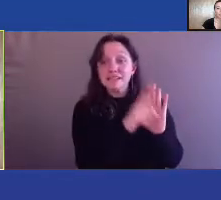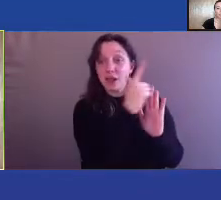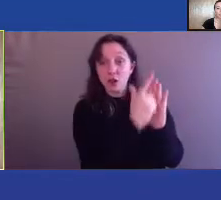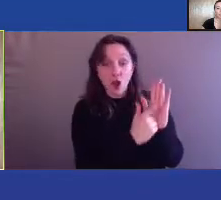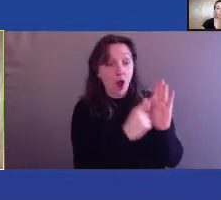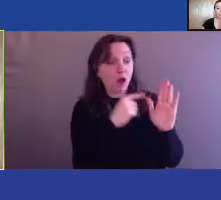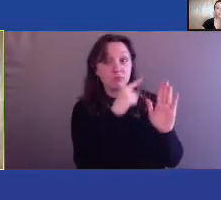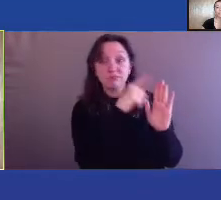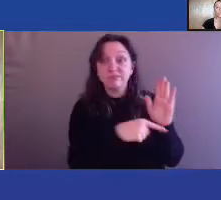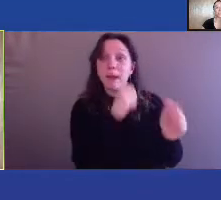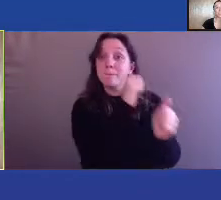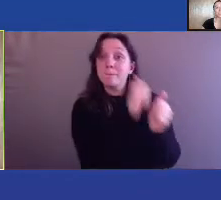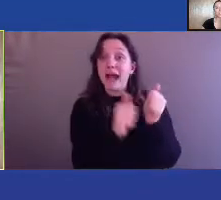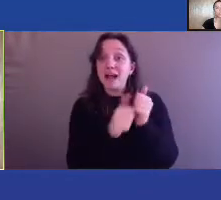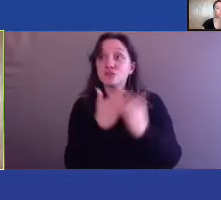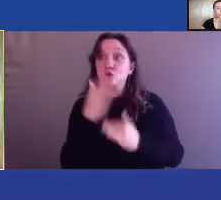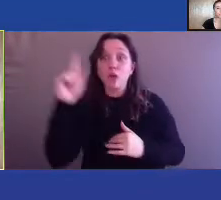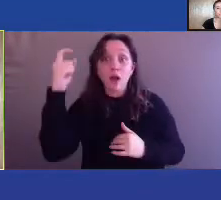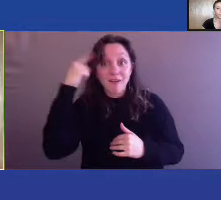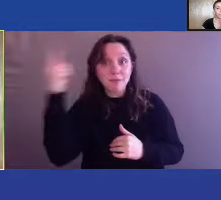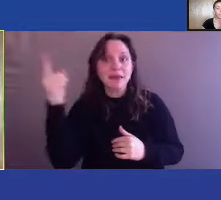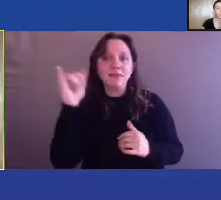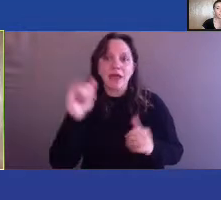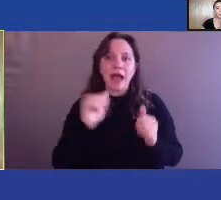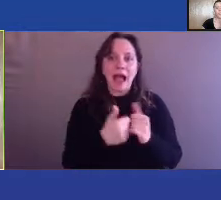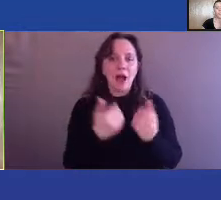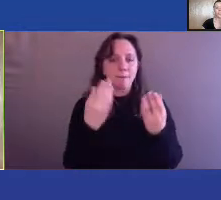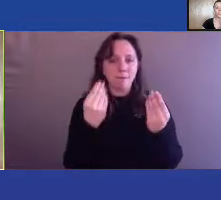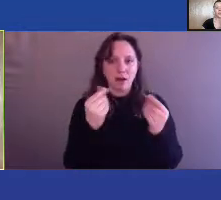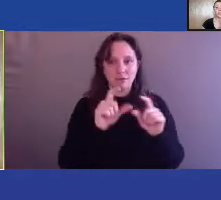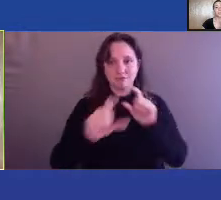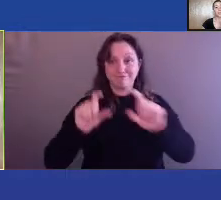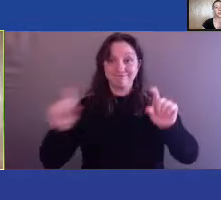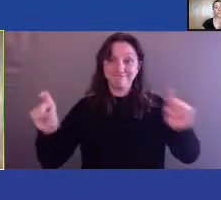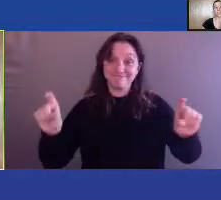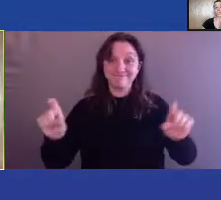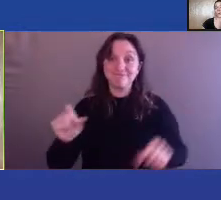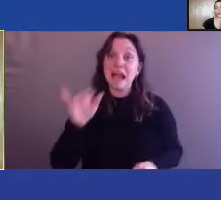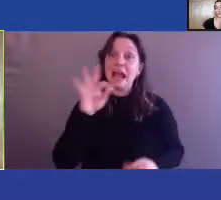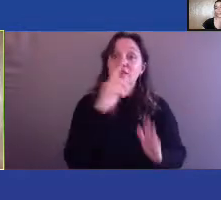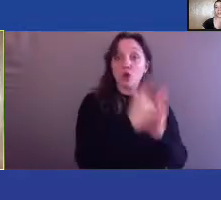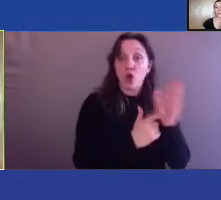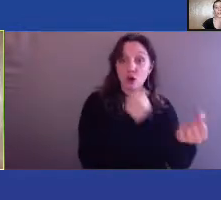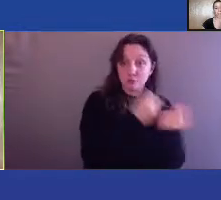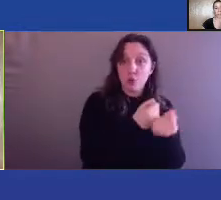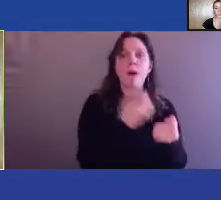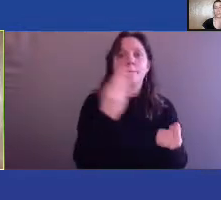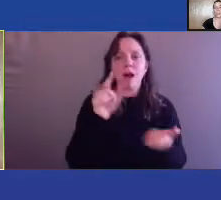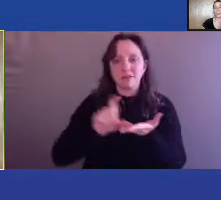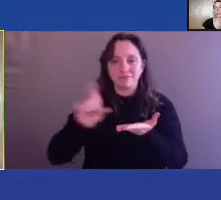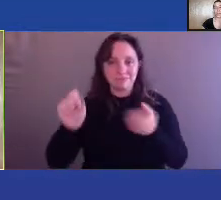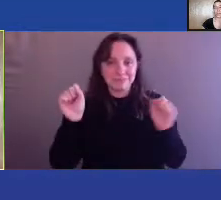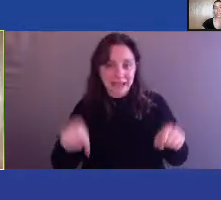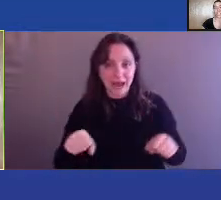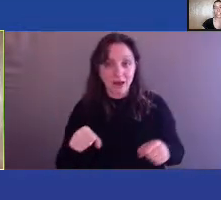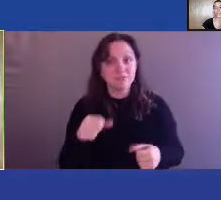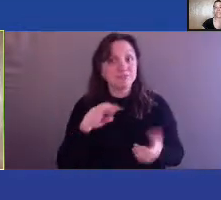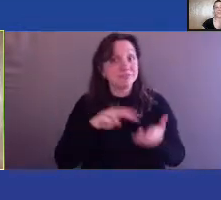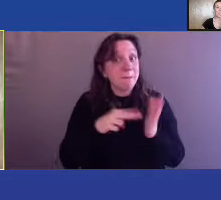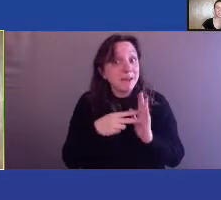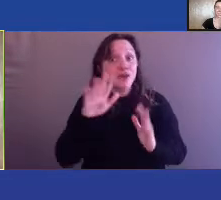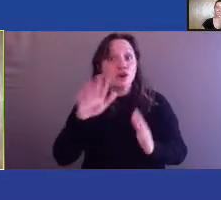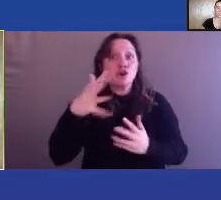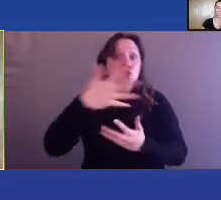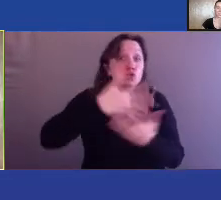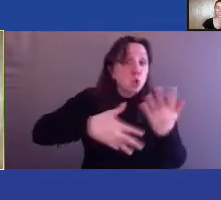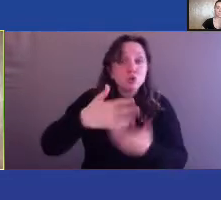are allocated and where they're distributed, which in turn influences social, economic, and political power dynamics